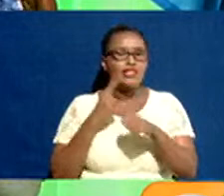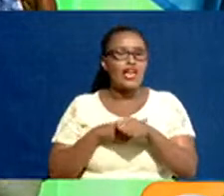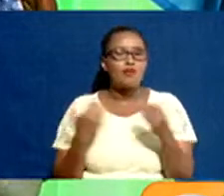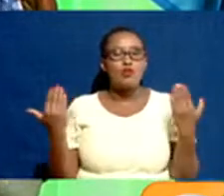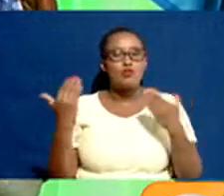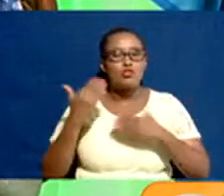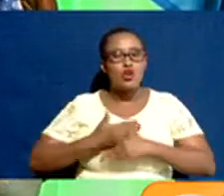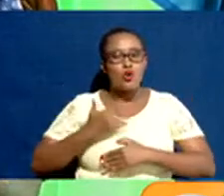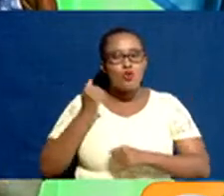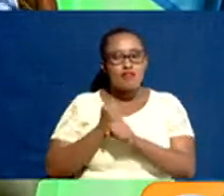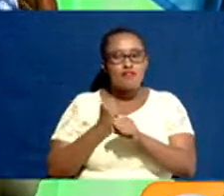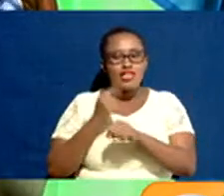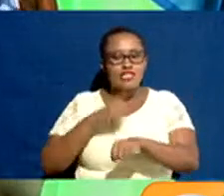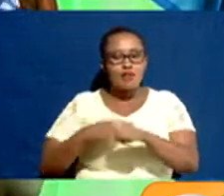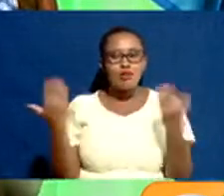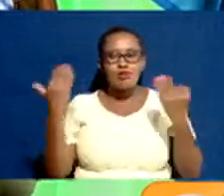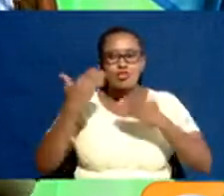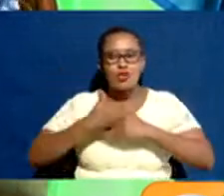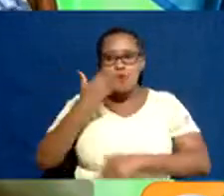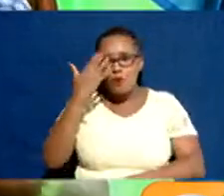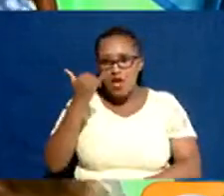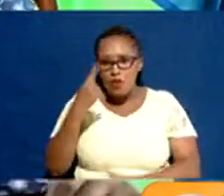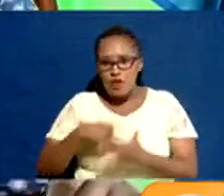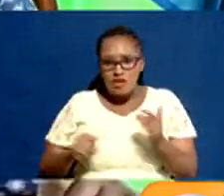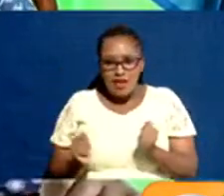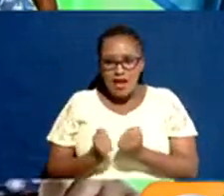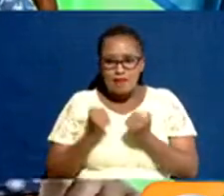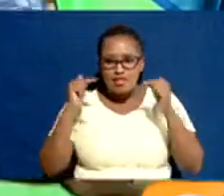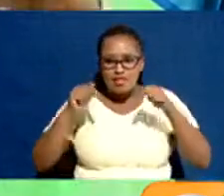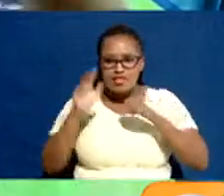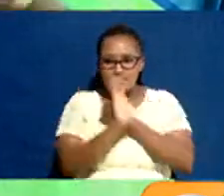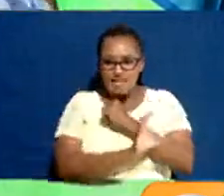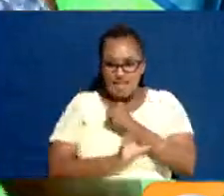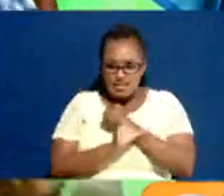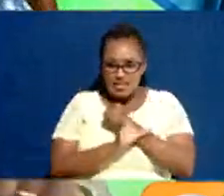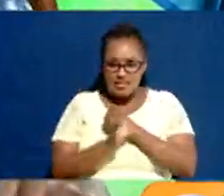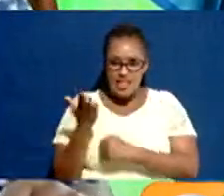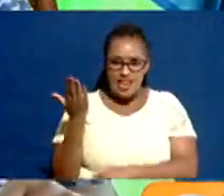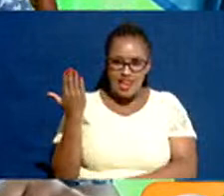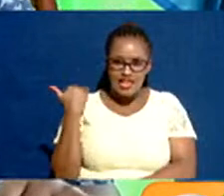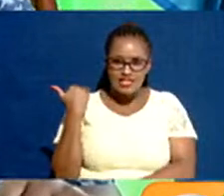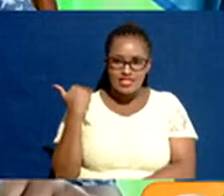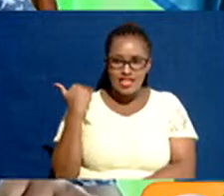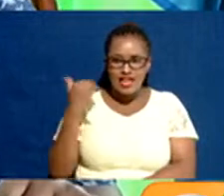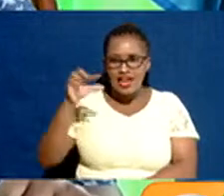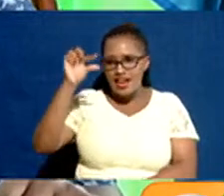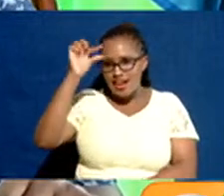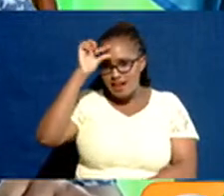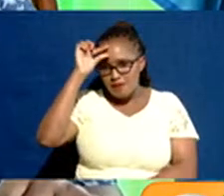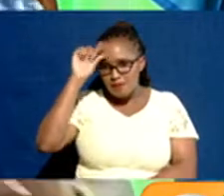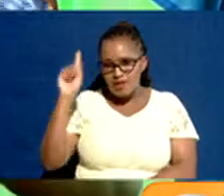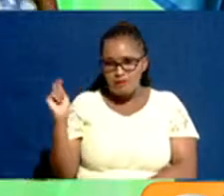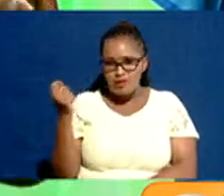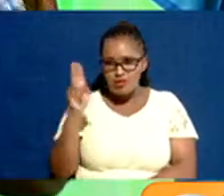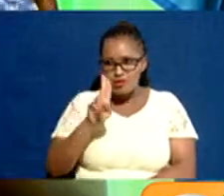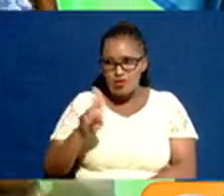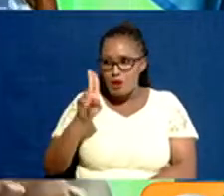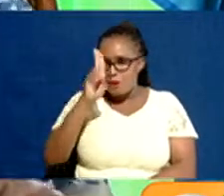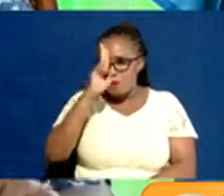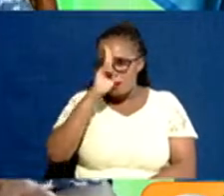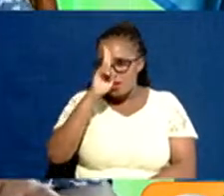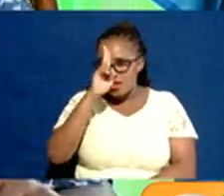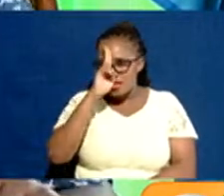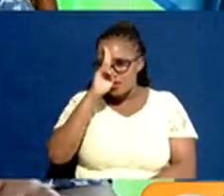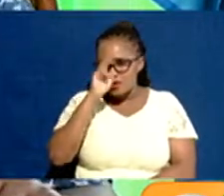want to do it at night? What has happened in this country? In the last administration by Uhuru Kenyatta, the policemen went